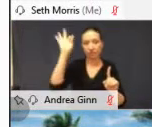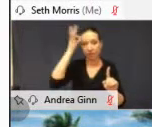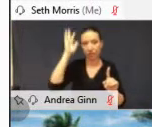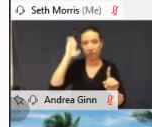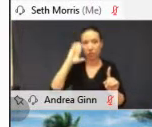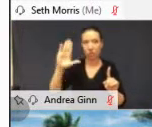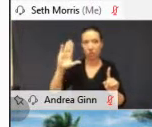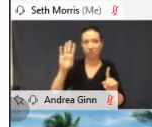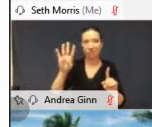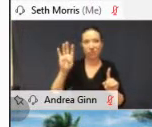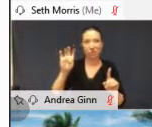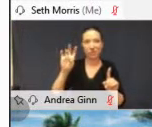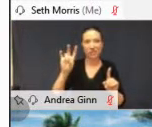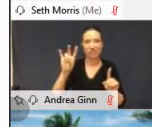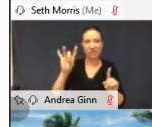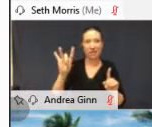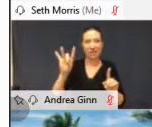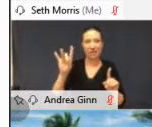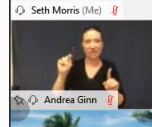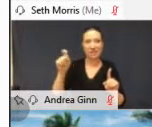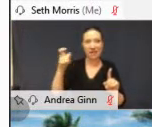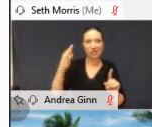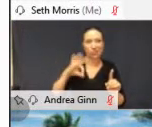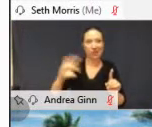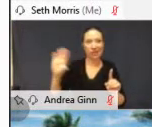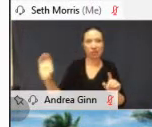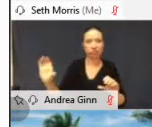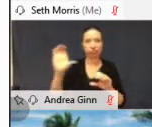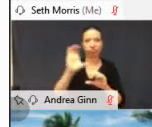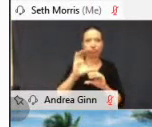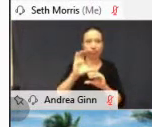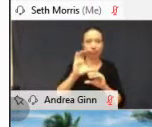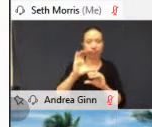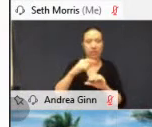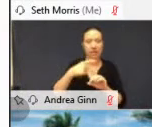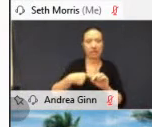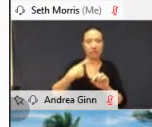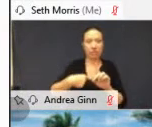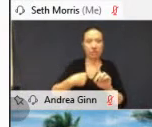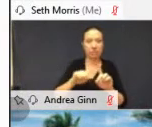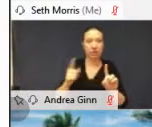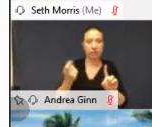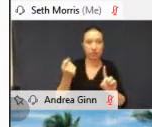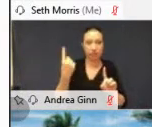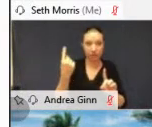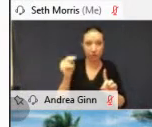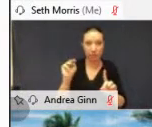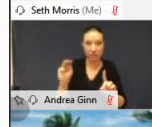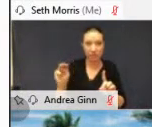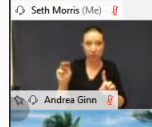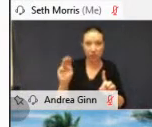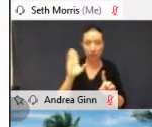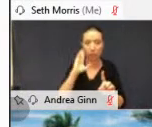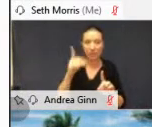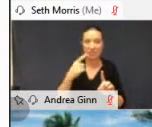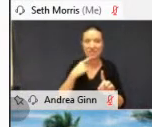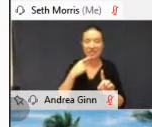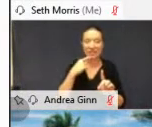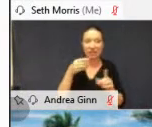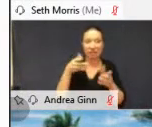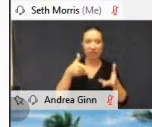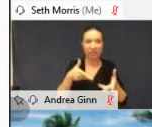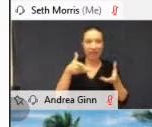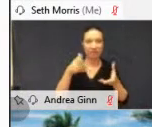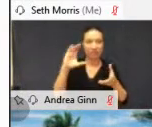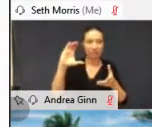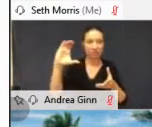around $478 per month. But in New Mexico, we would say, we're going to split the difference